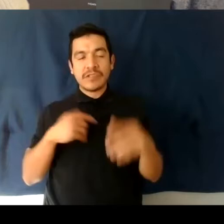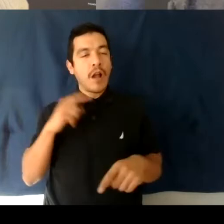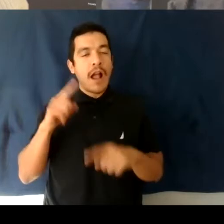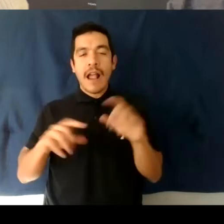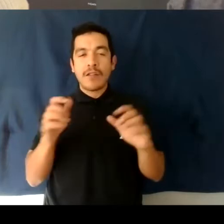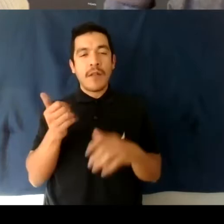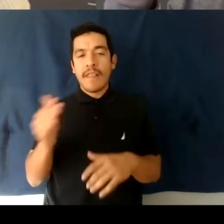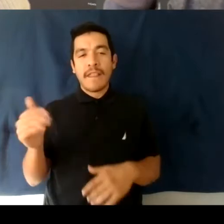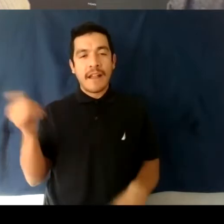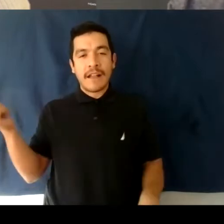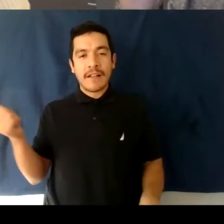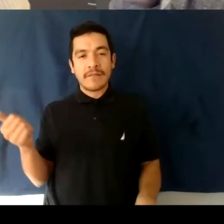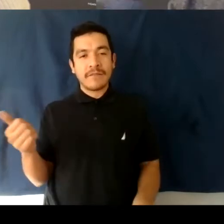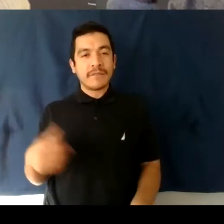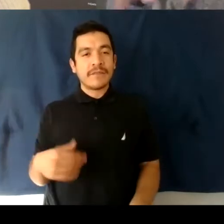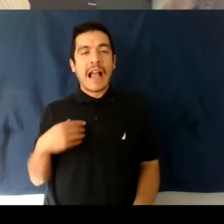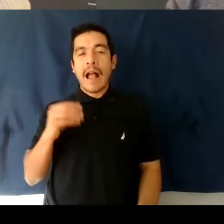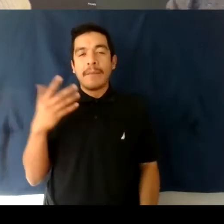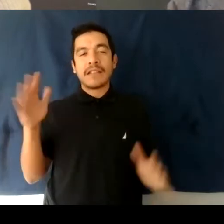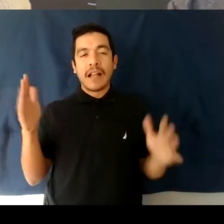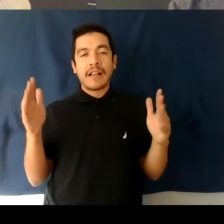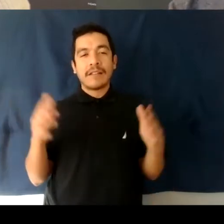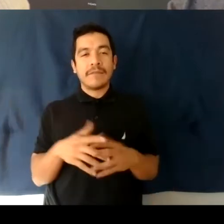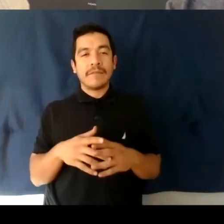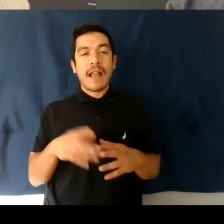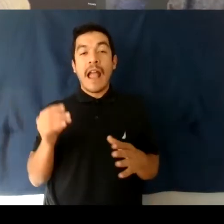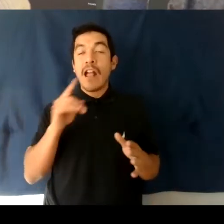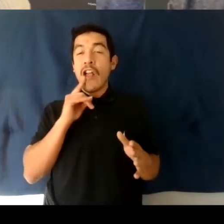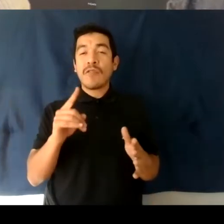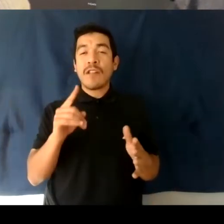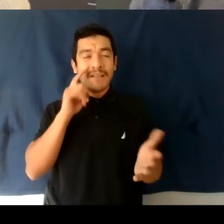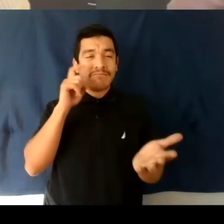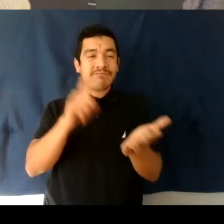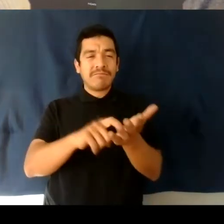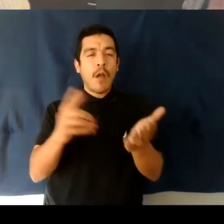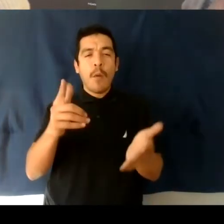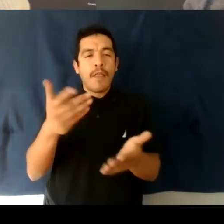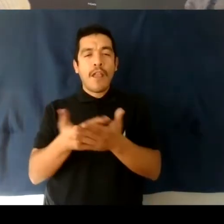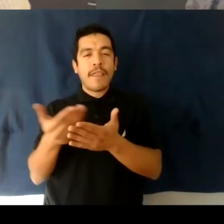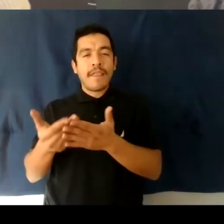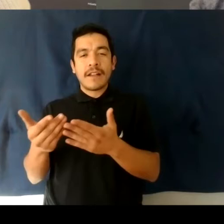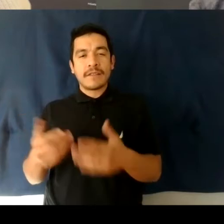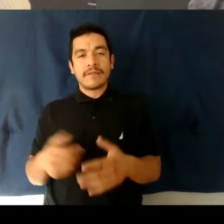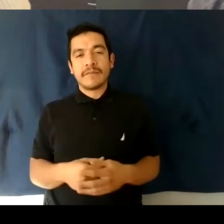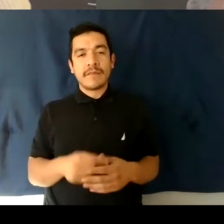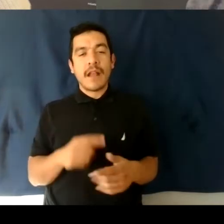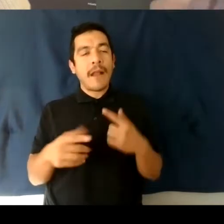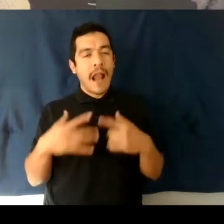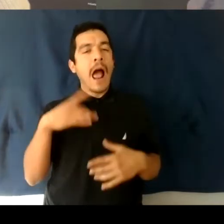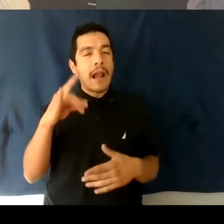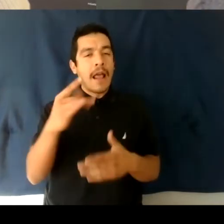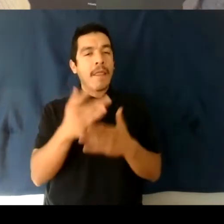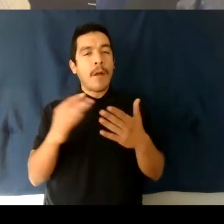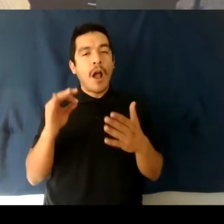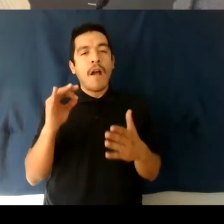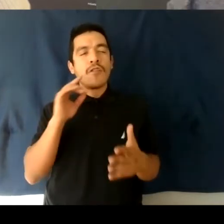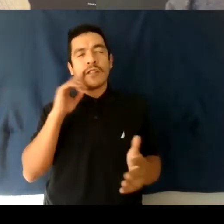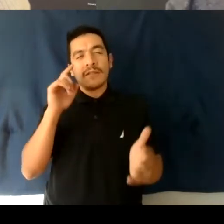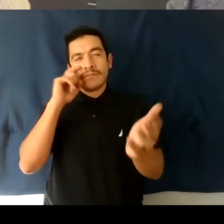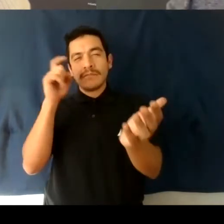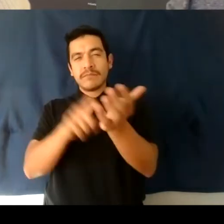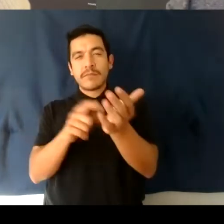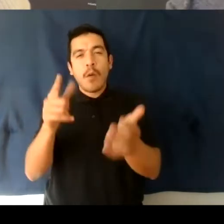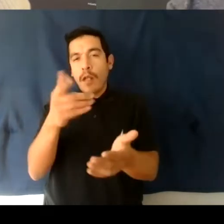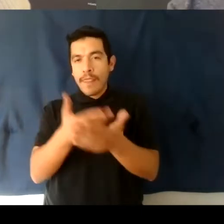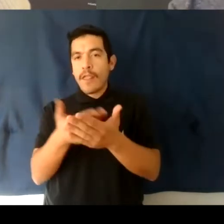do anything else. I'm checked out, like, and identifying what those things are. But I think I like that part about identifying what